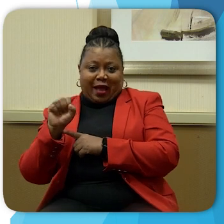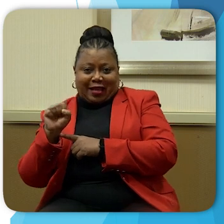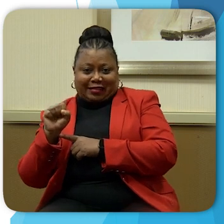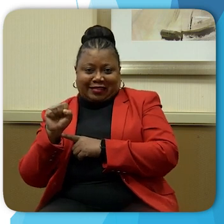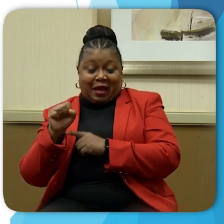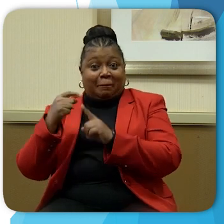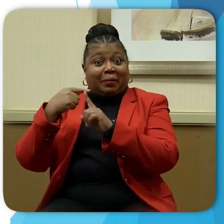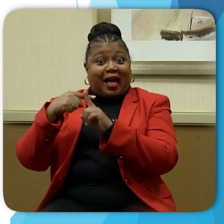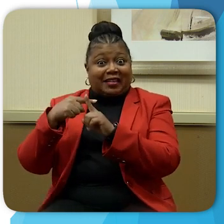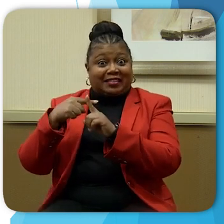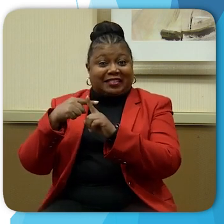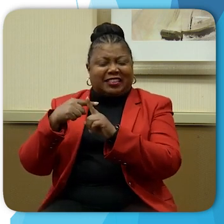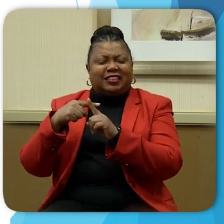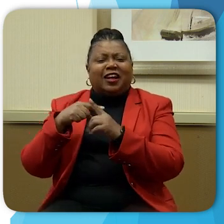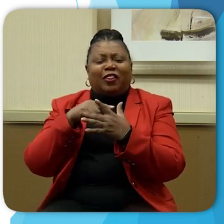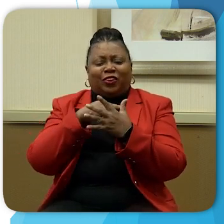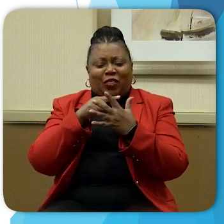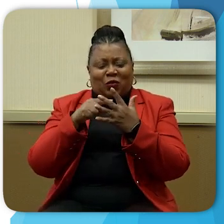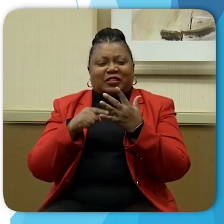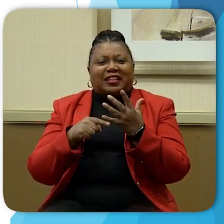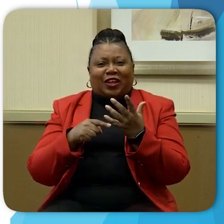LGBTQIA2S plus, all those little,